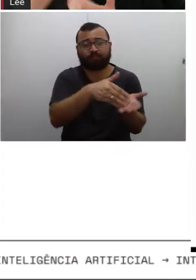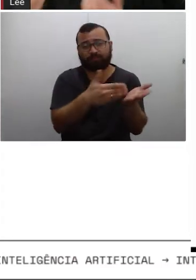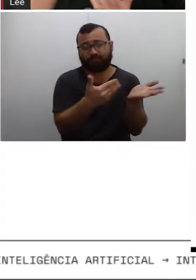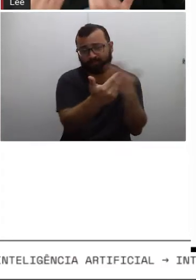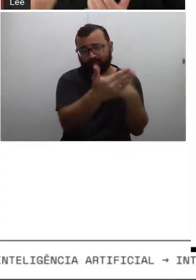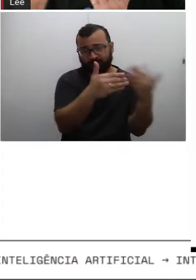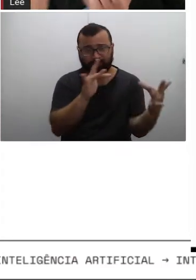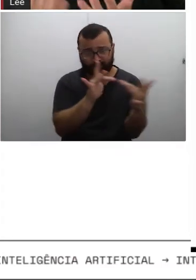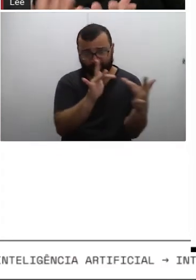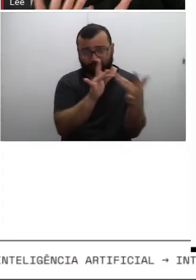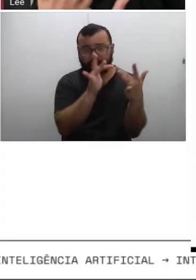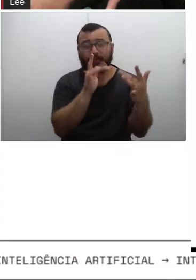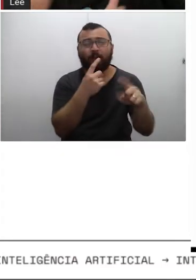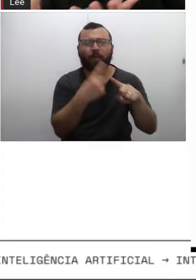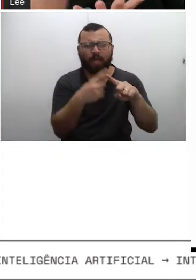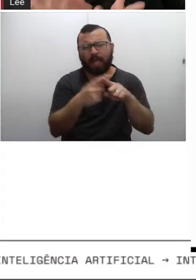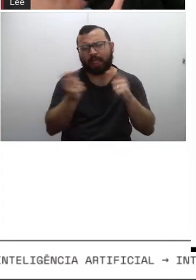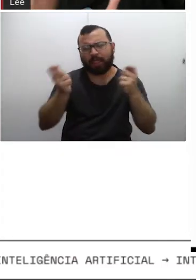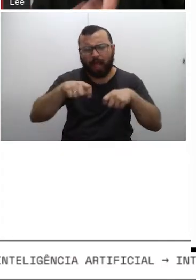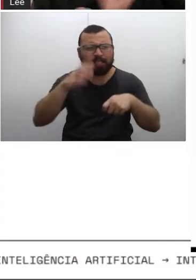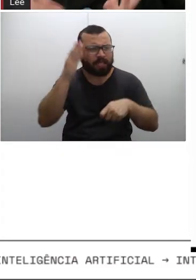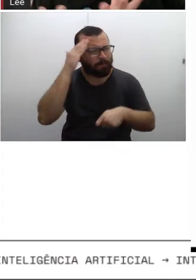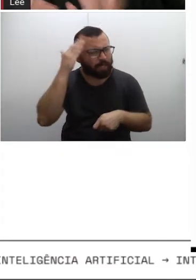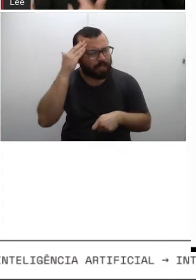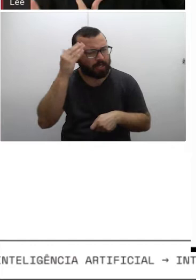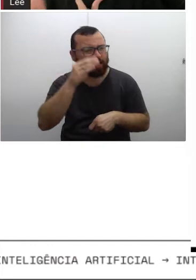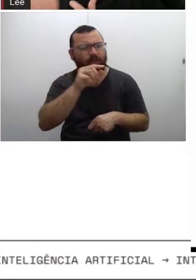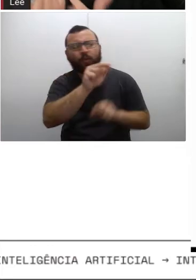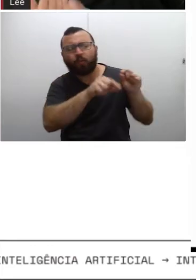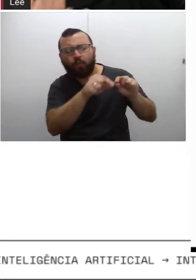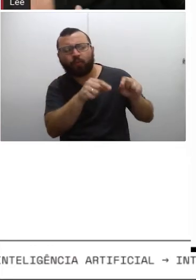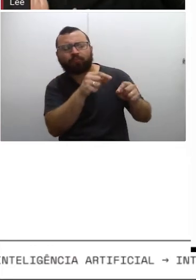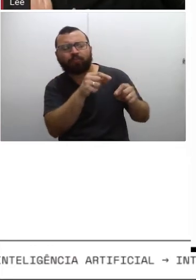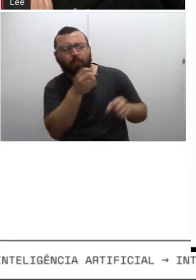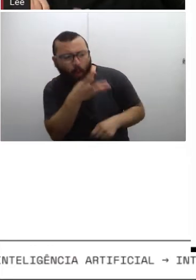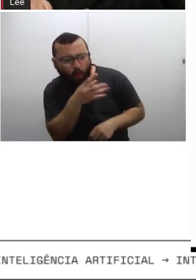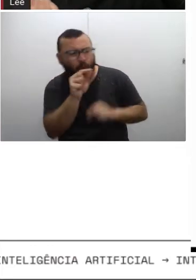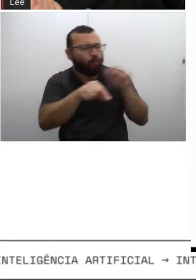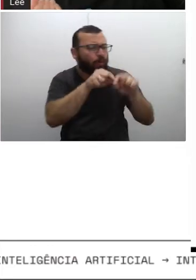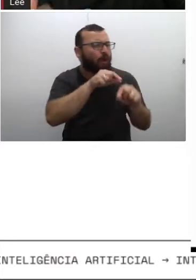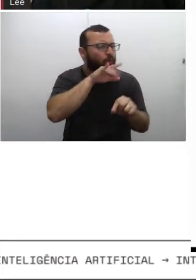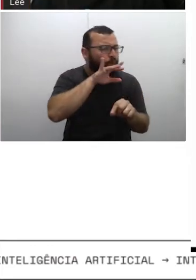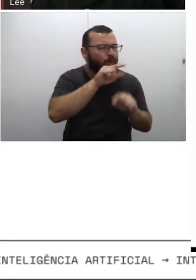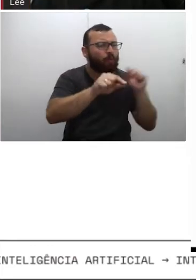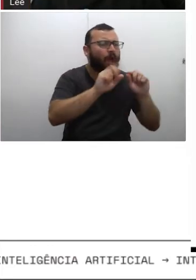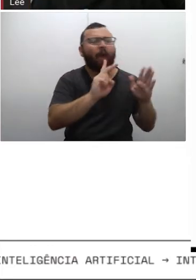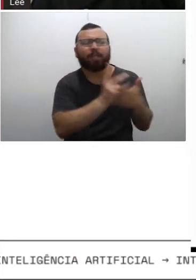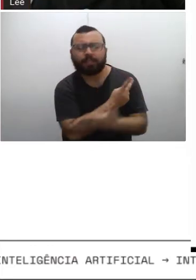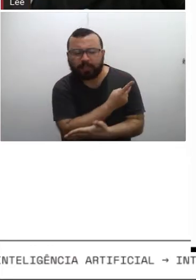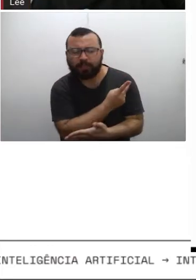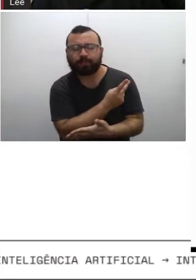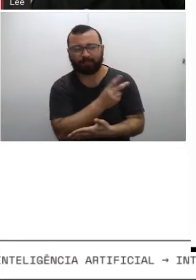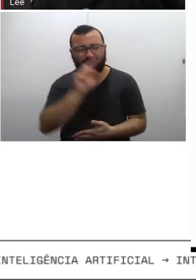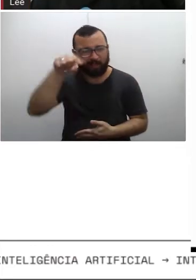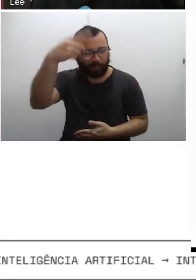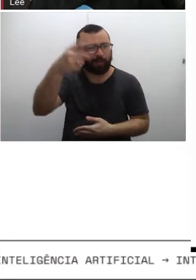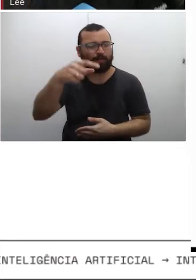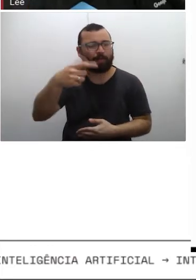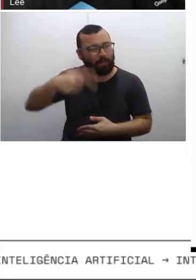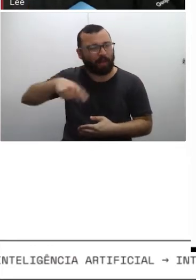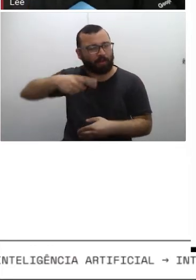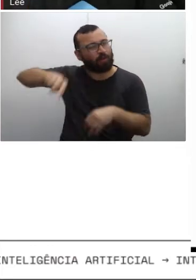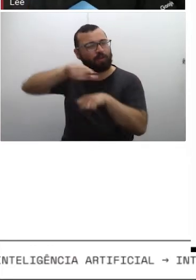that, you can really figure out like what went wrong or what went well. And we'll talk about that more in a